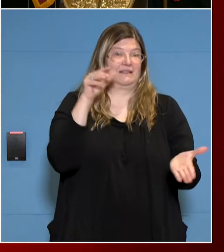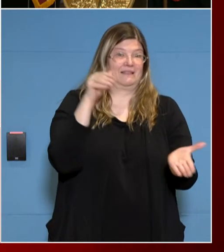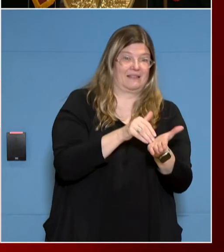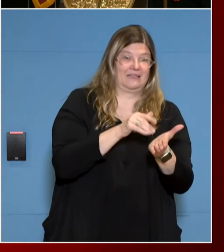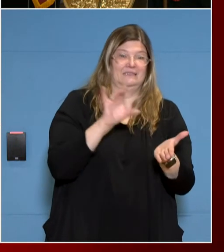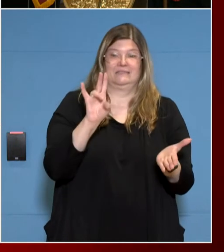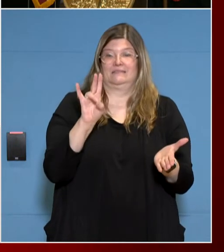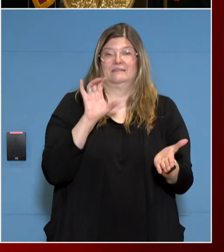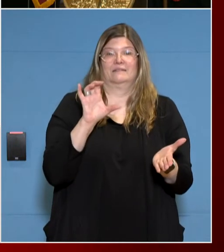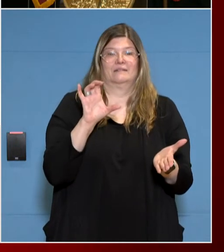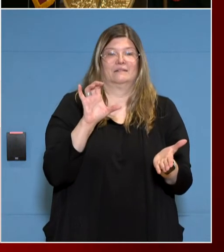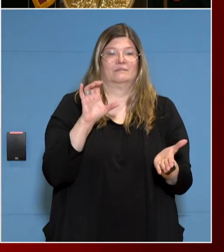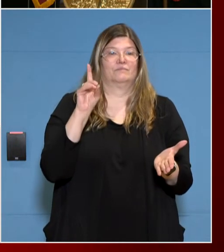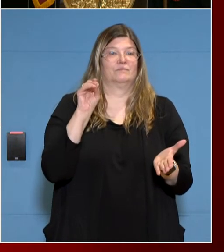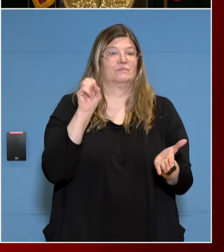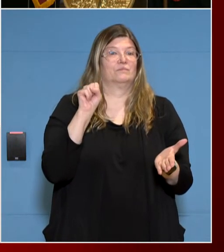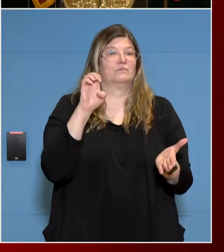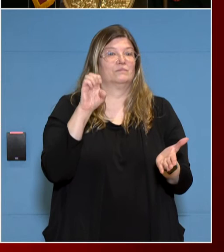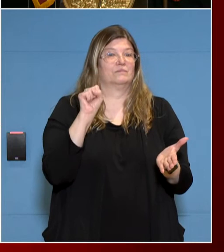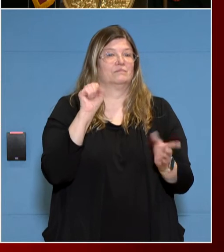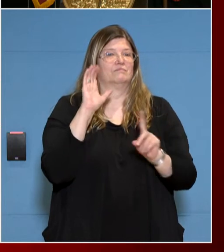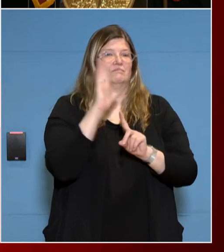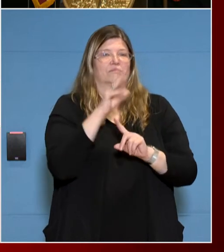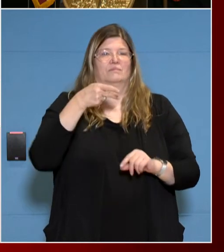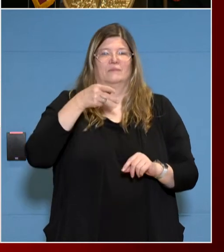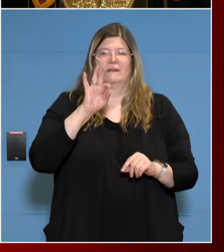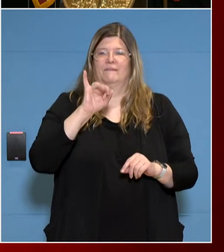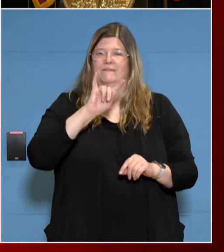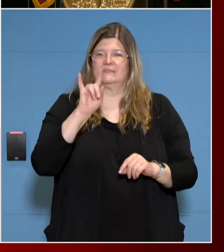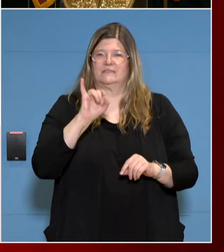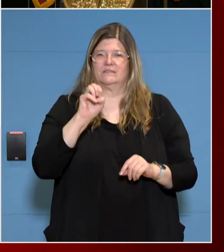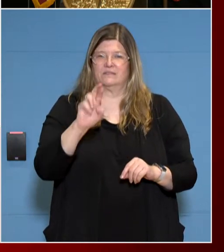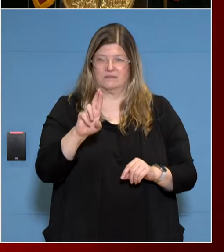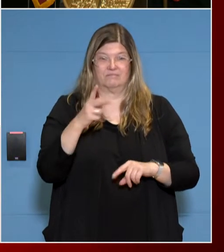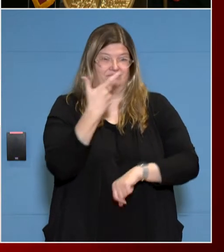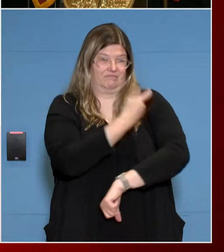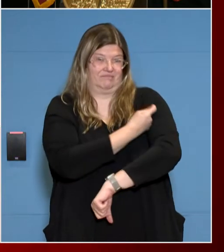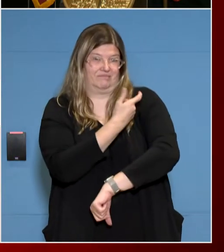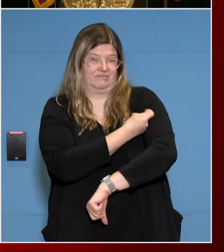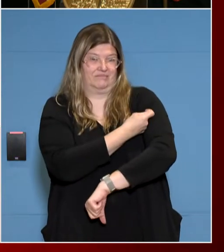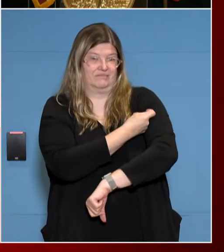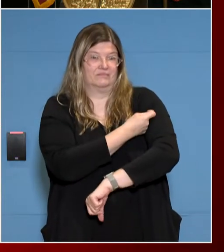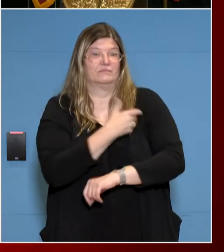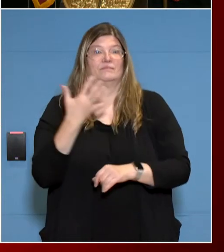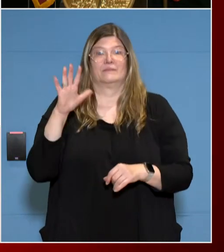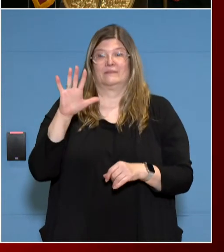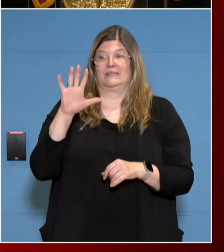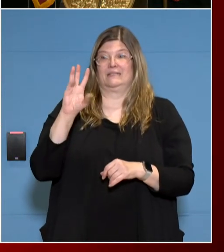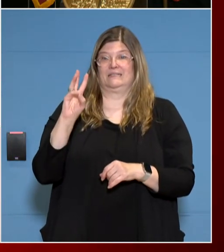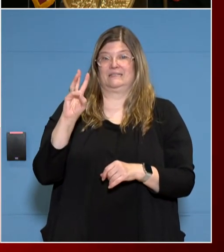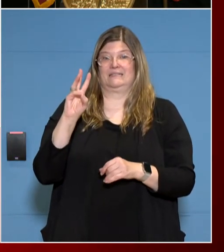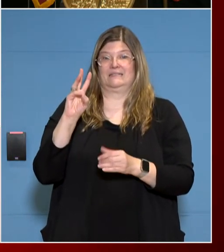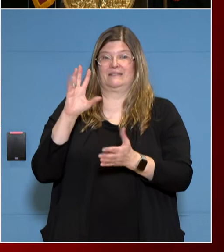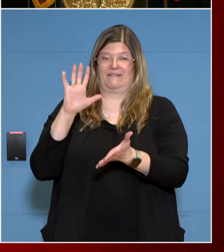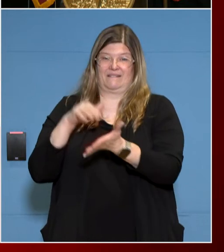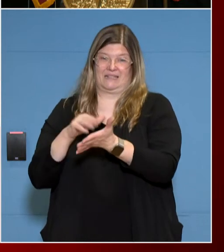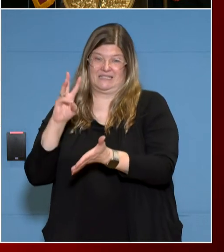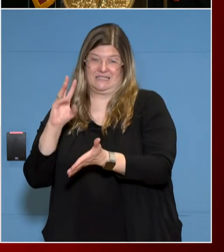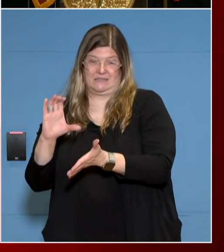8,700 doses of the Pfizer vaccine and 5,600 doses of the Moderna